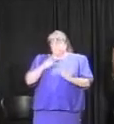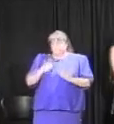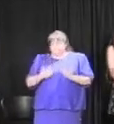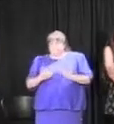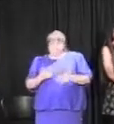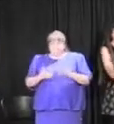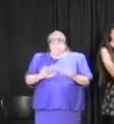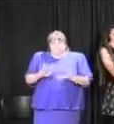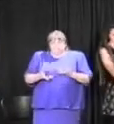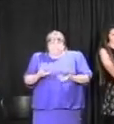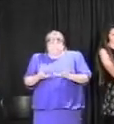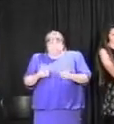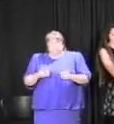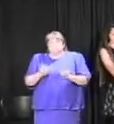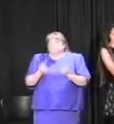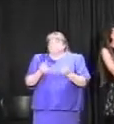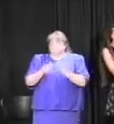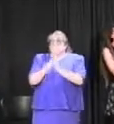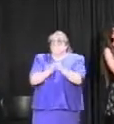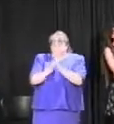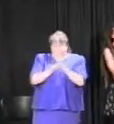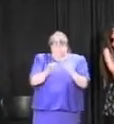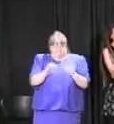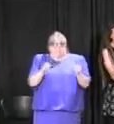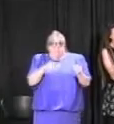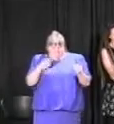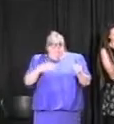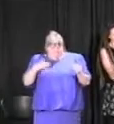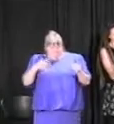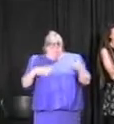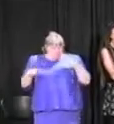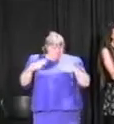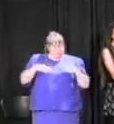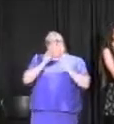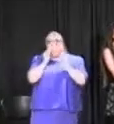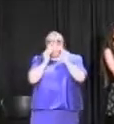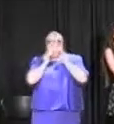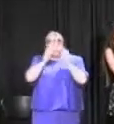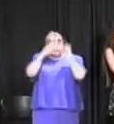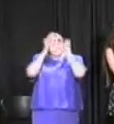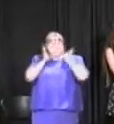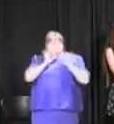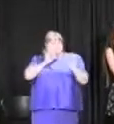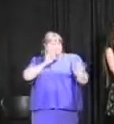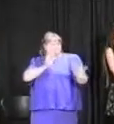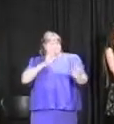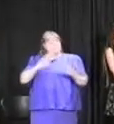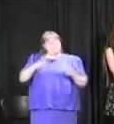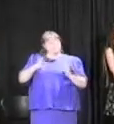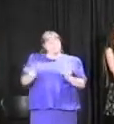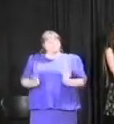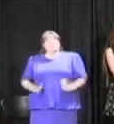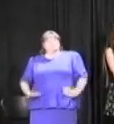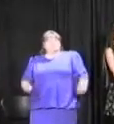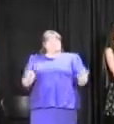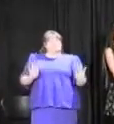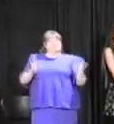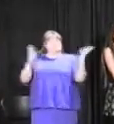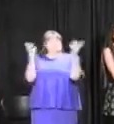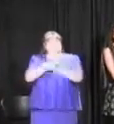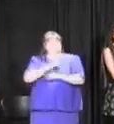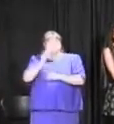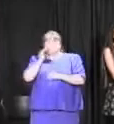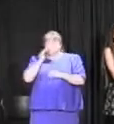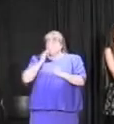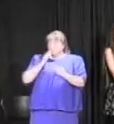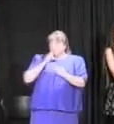I used to spend most of my time reading fashion magazines and trying to look sexy and gorgeous, so I'd get all the